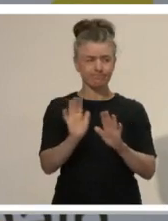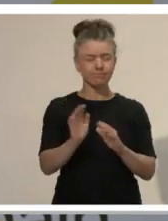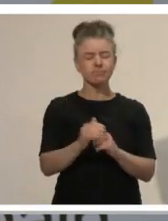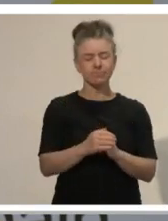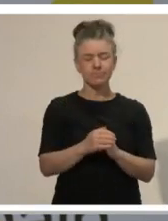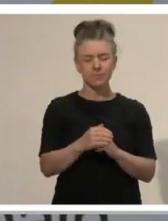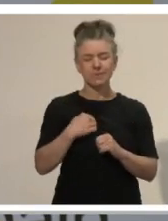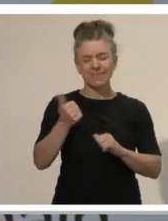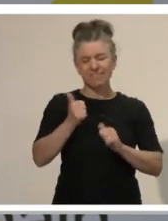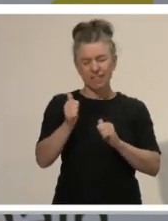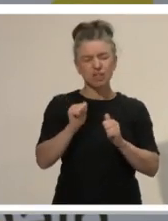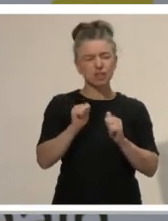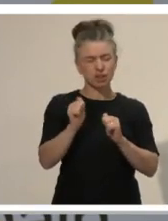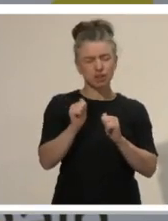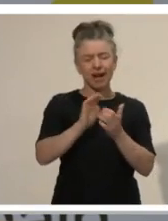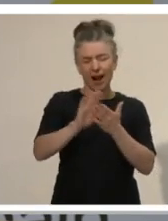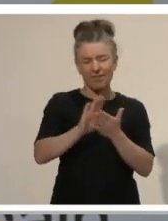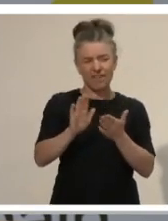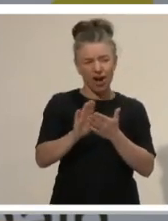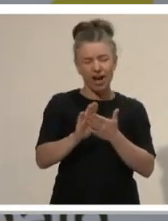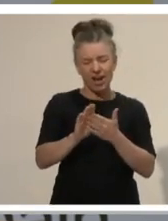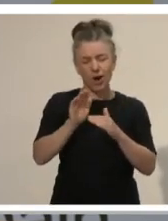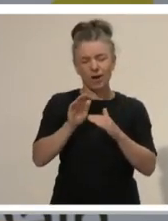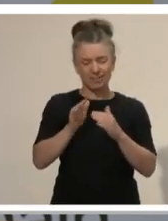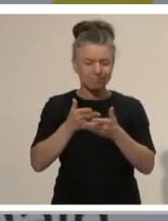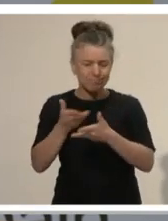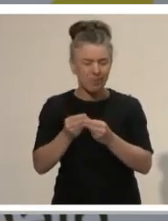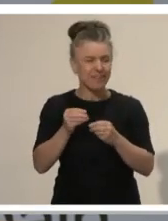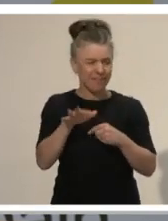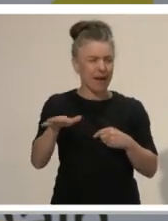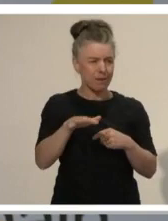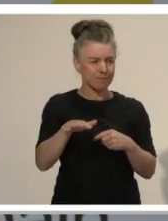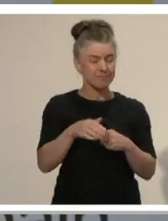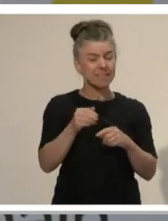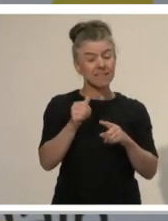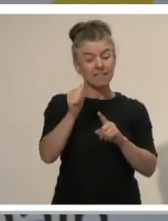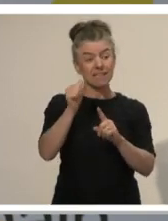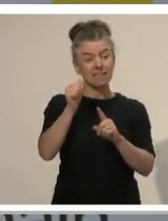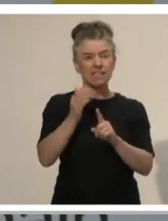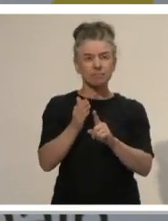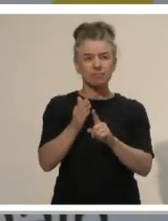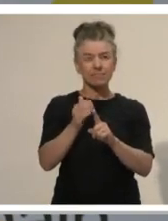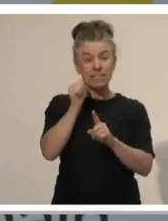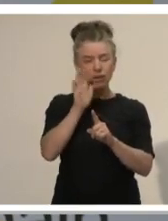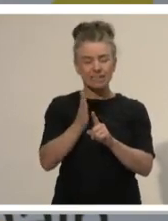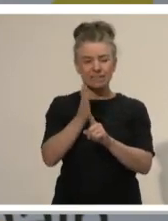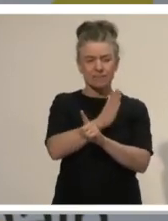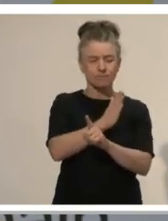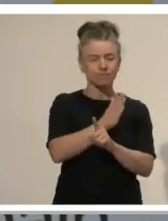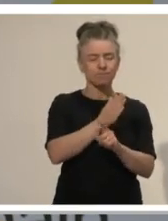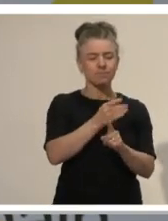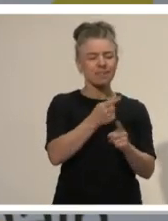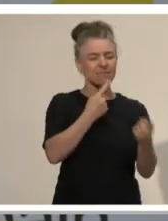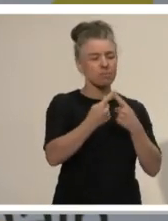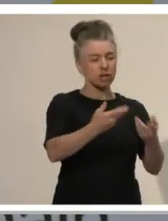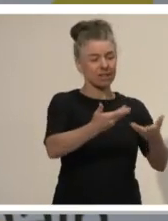cleared the statement I have made today with the family. So yes, yesterday, prior to yesterday, the information I had